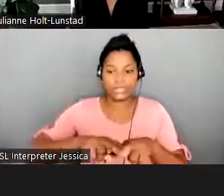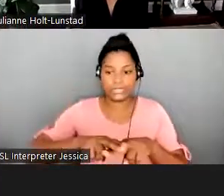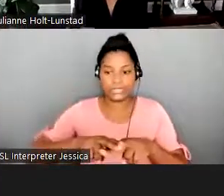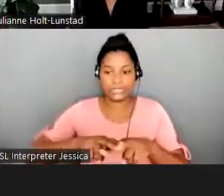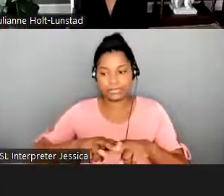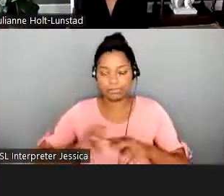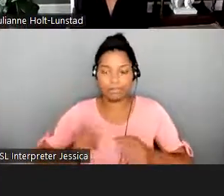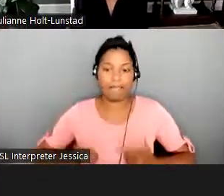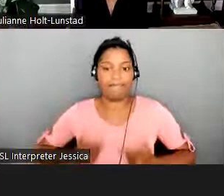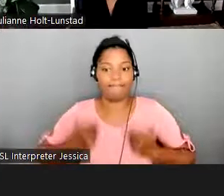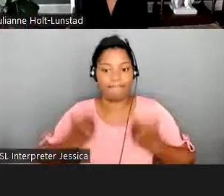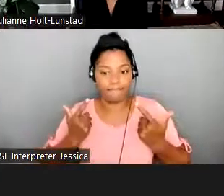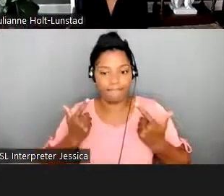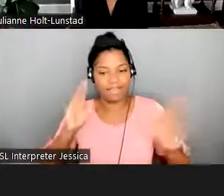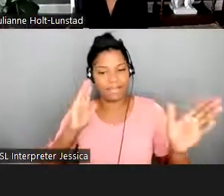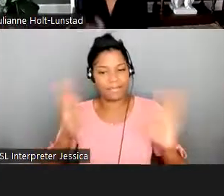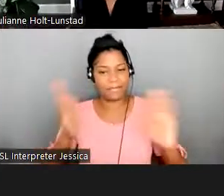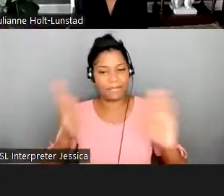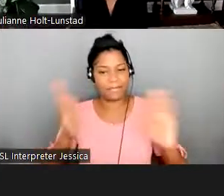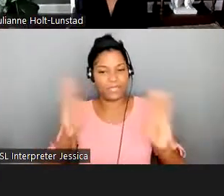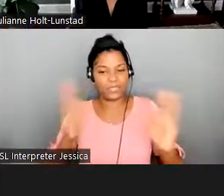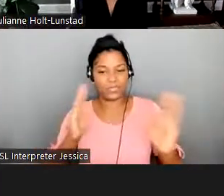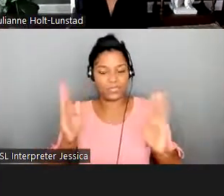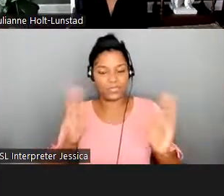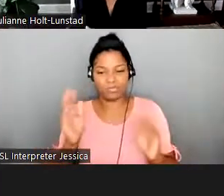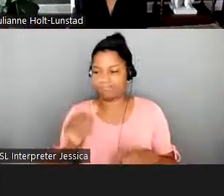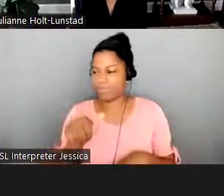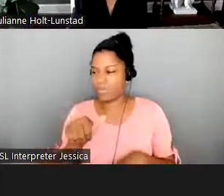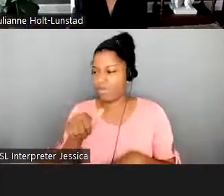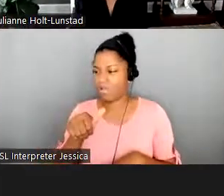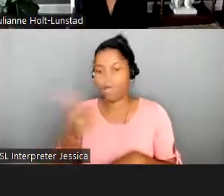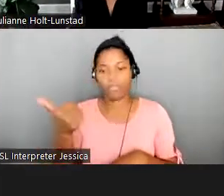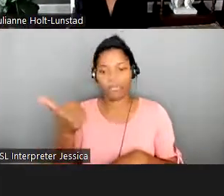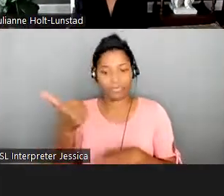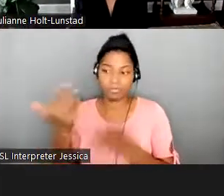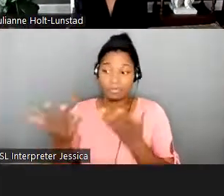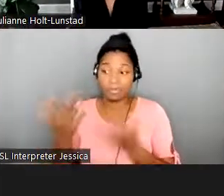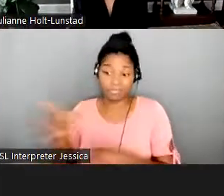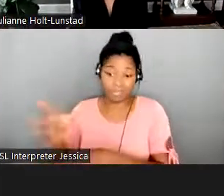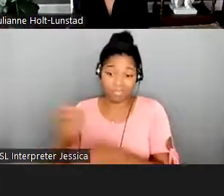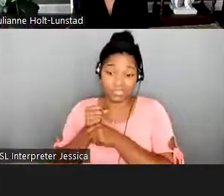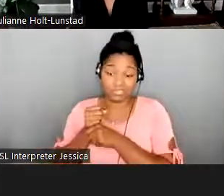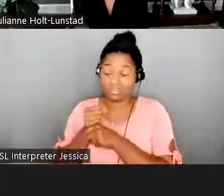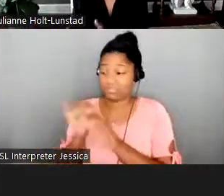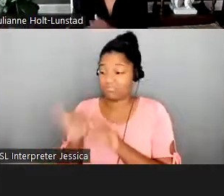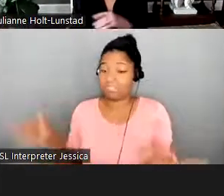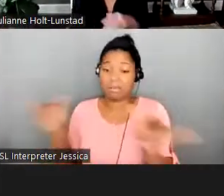survival compared to controls that only received standard medical care.